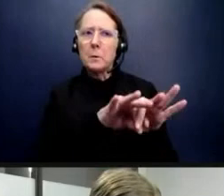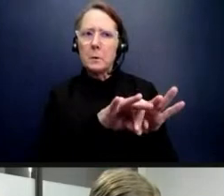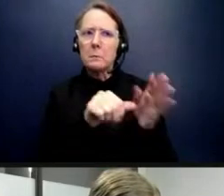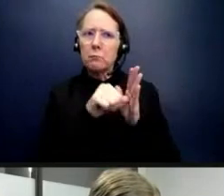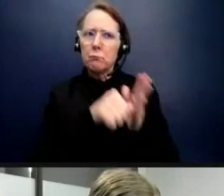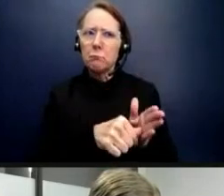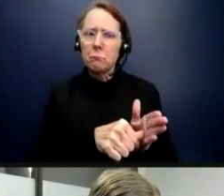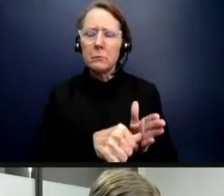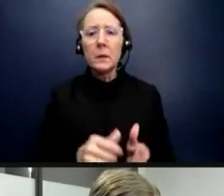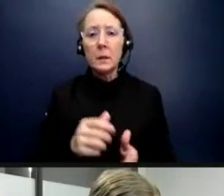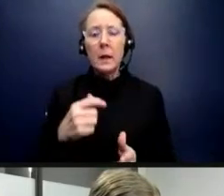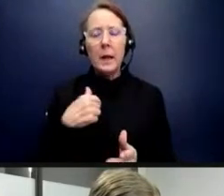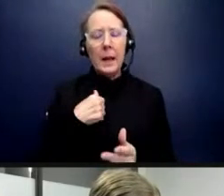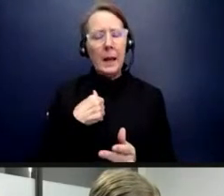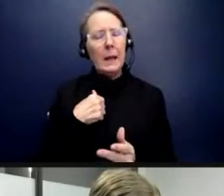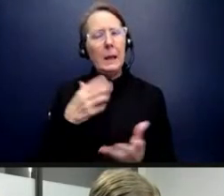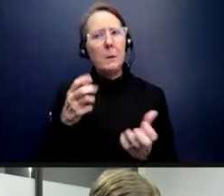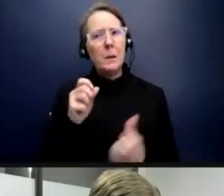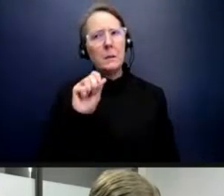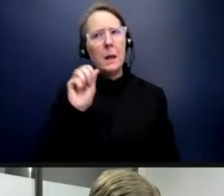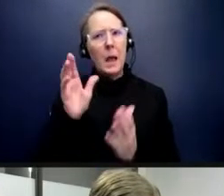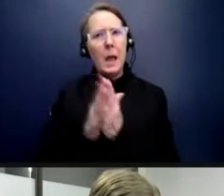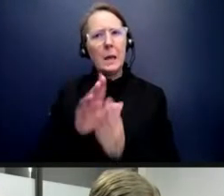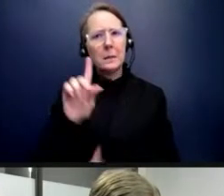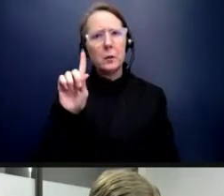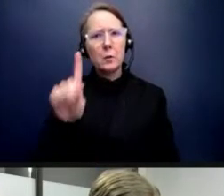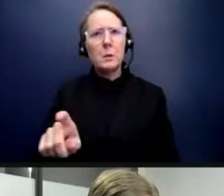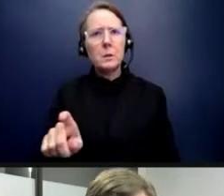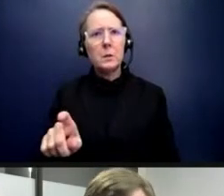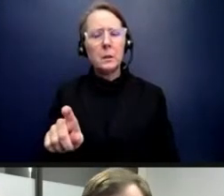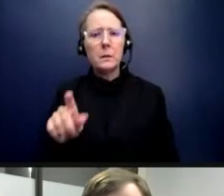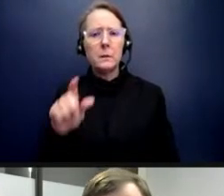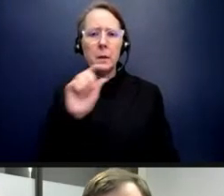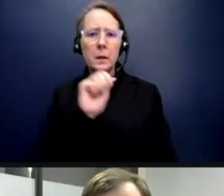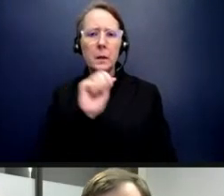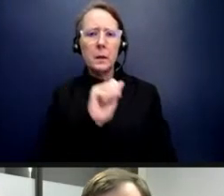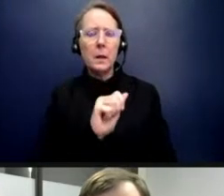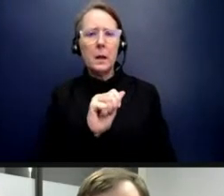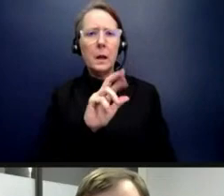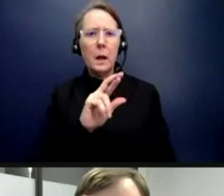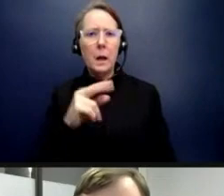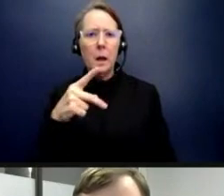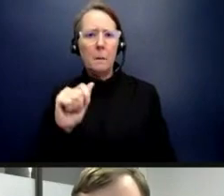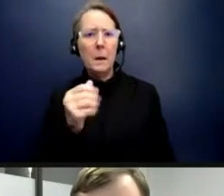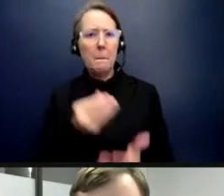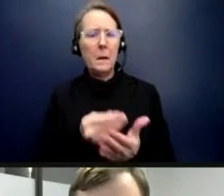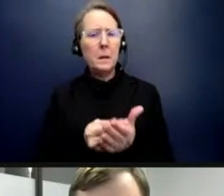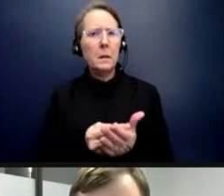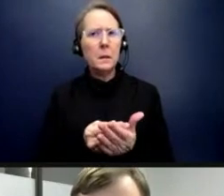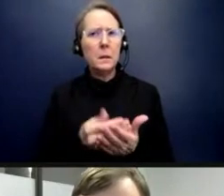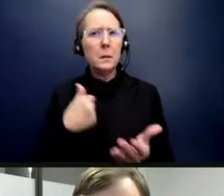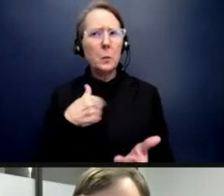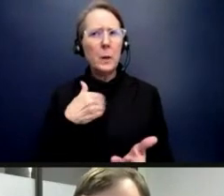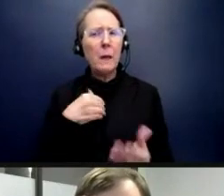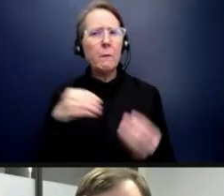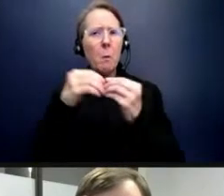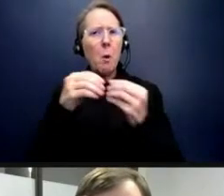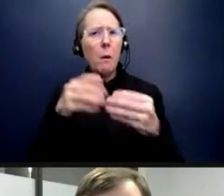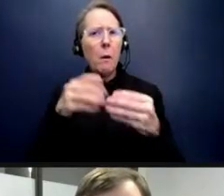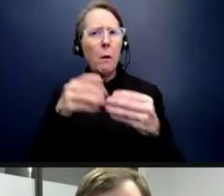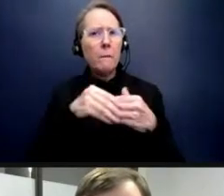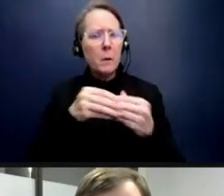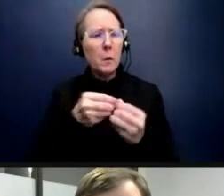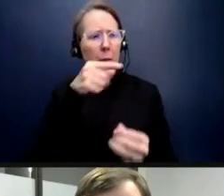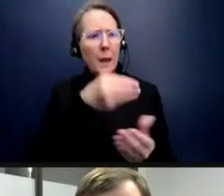a question, because the ARPA funds, do we have more or less flexibility with those funds